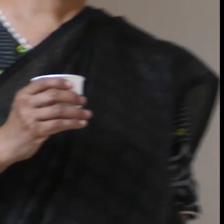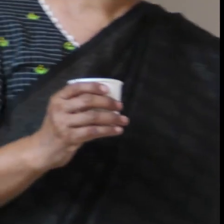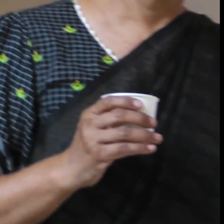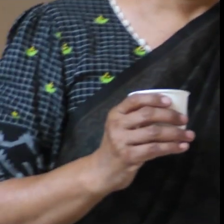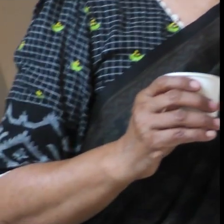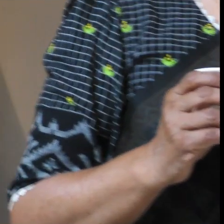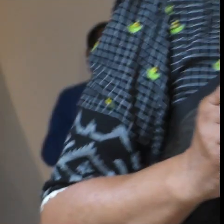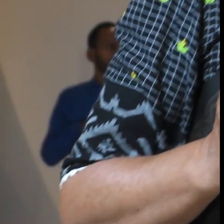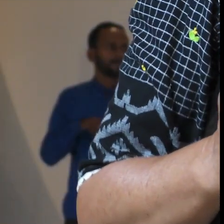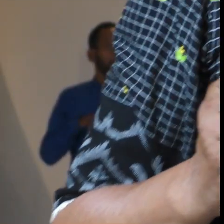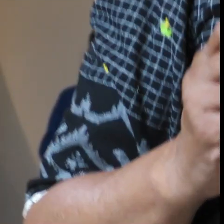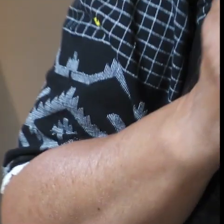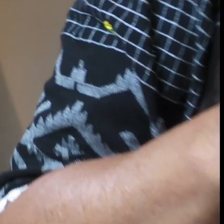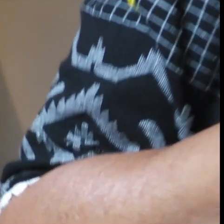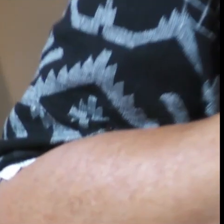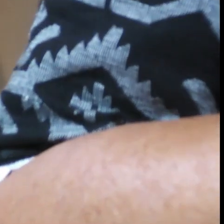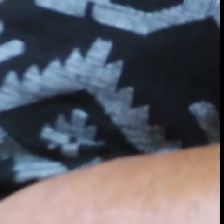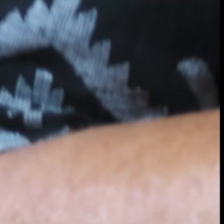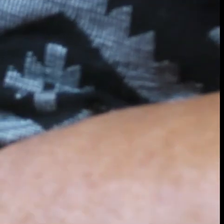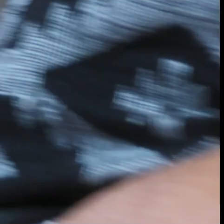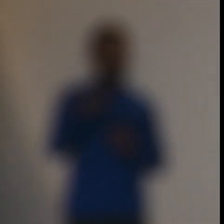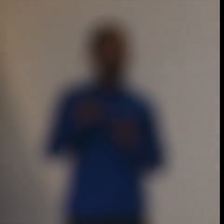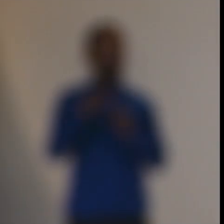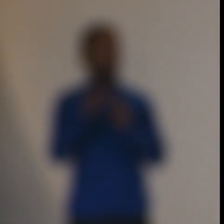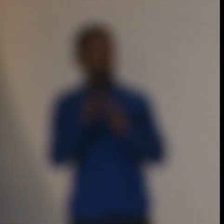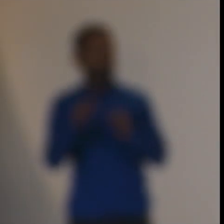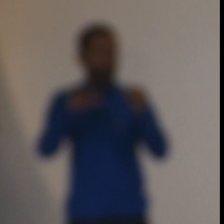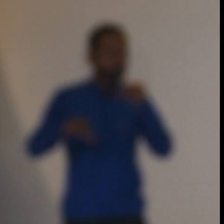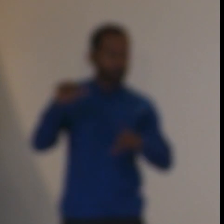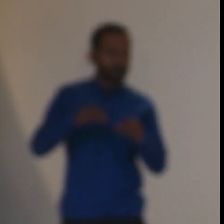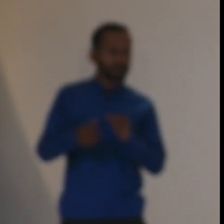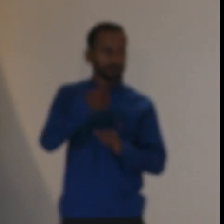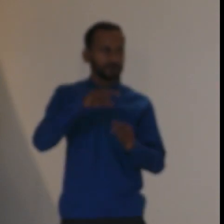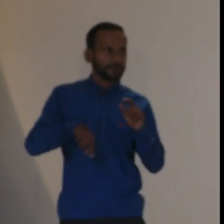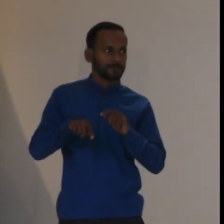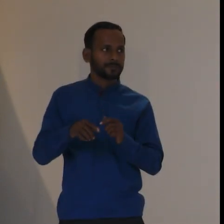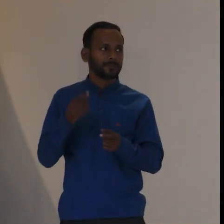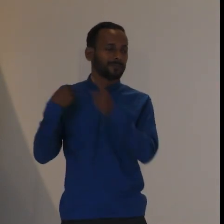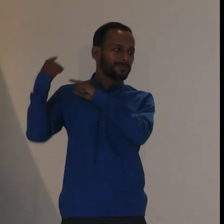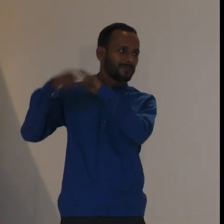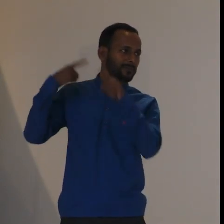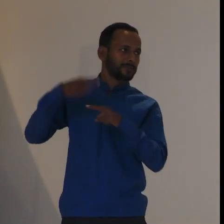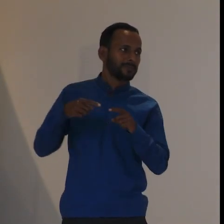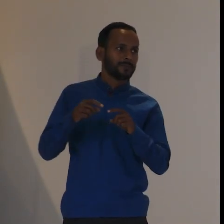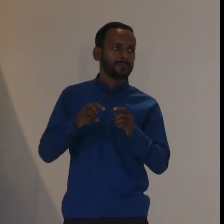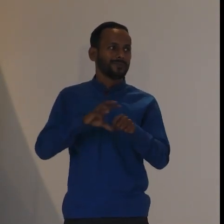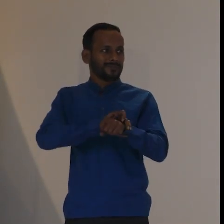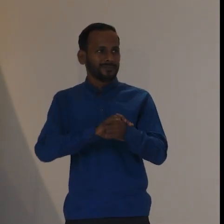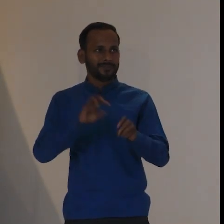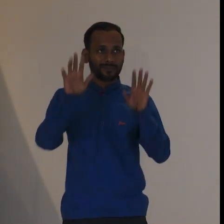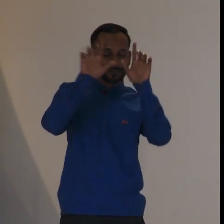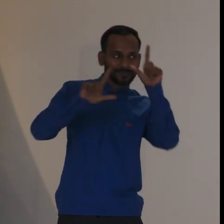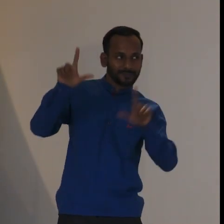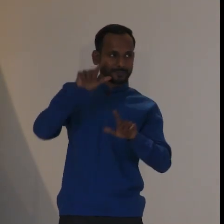2020. She is the project coordinator working with the SL Bhatia History of Medicine Museum, Library